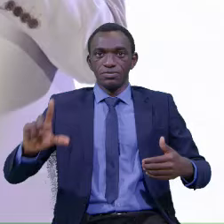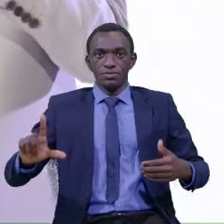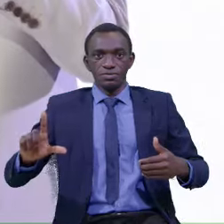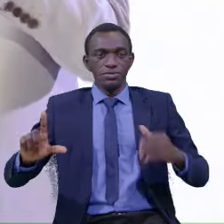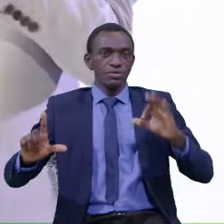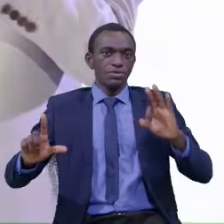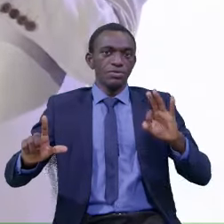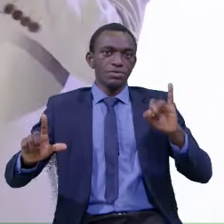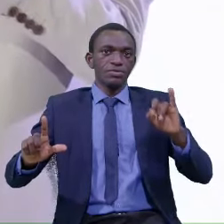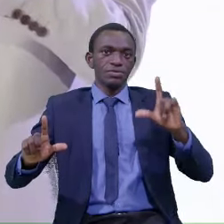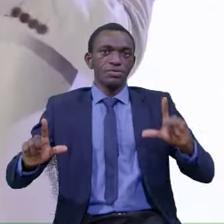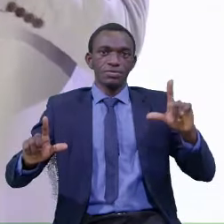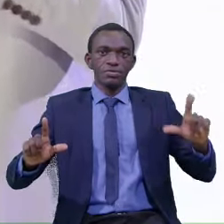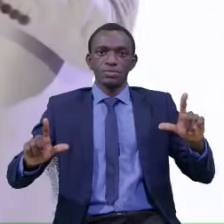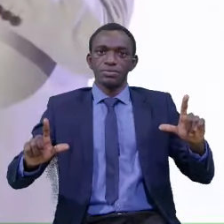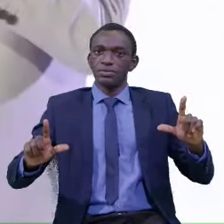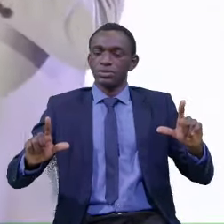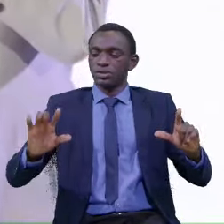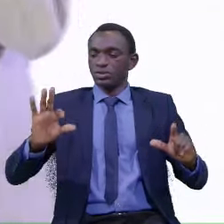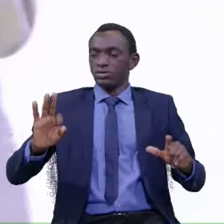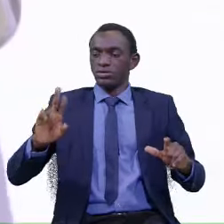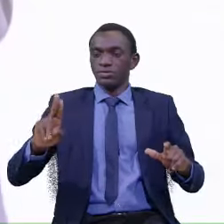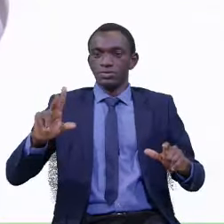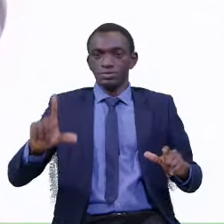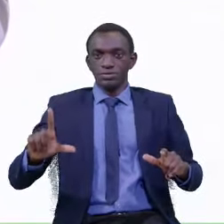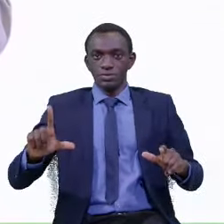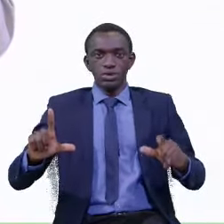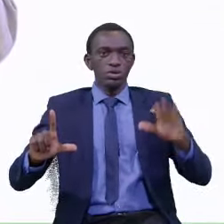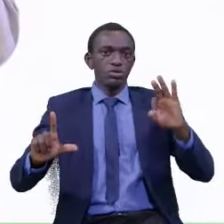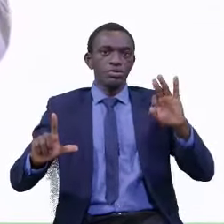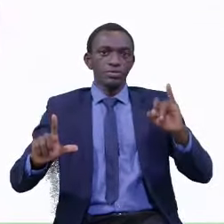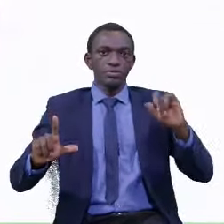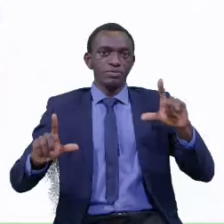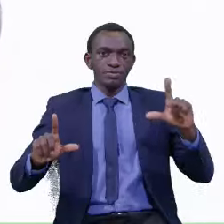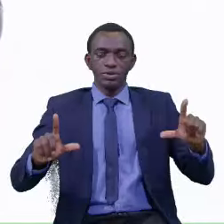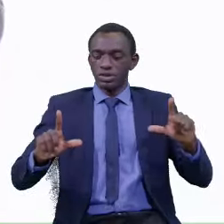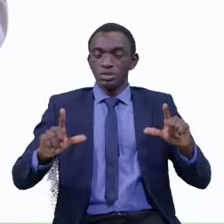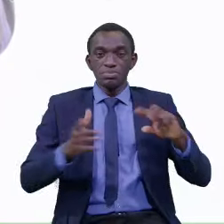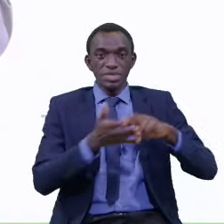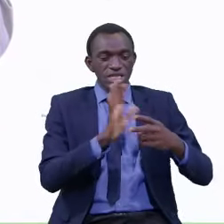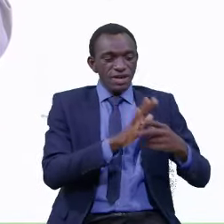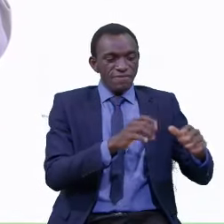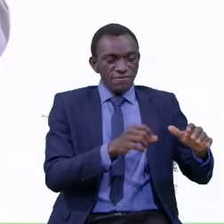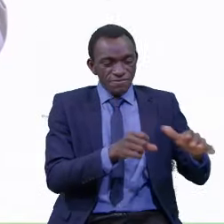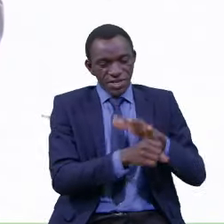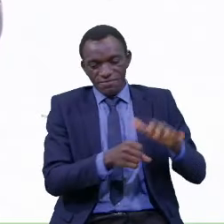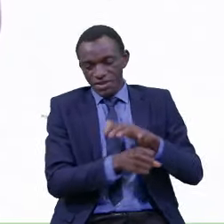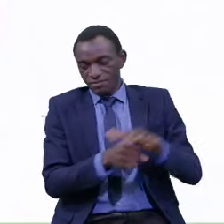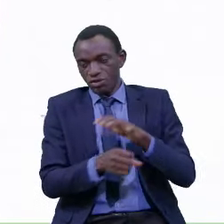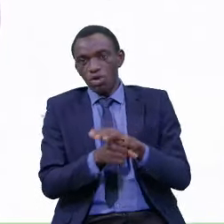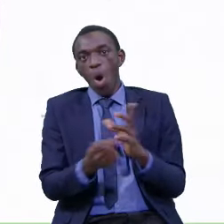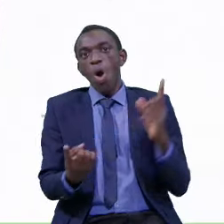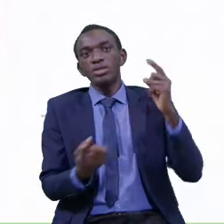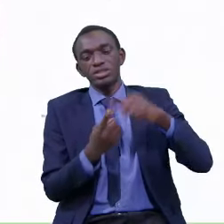Fulfill. Full, fill. Fill it full. Look at the glass,